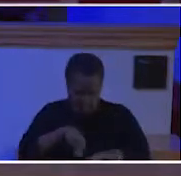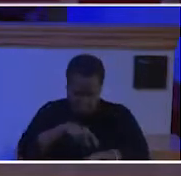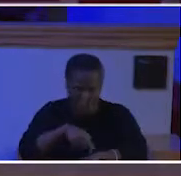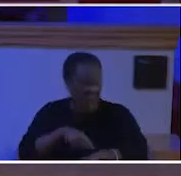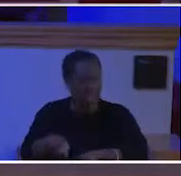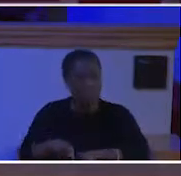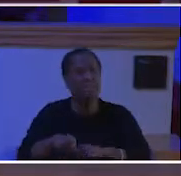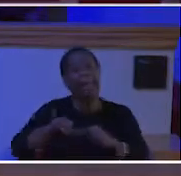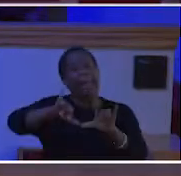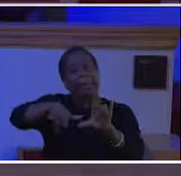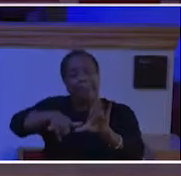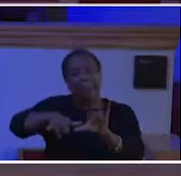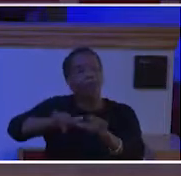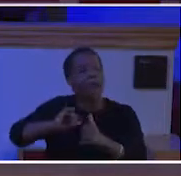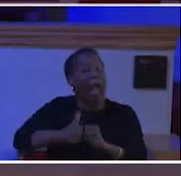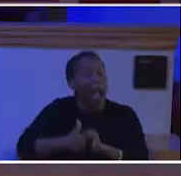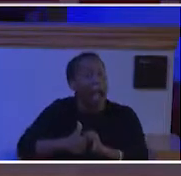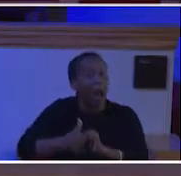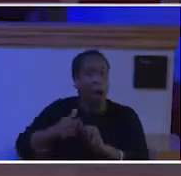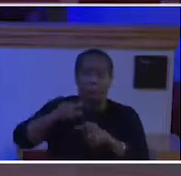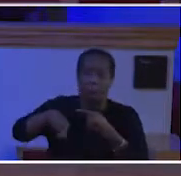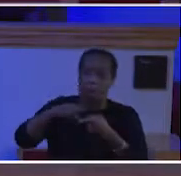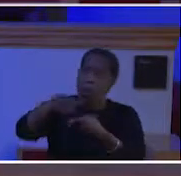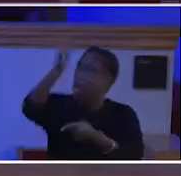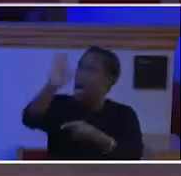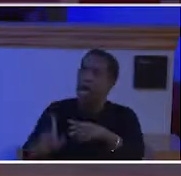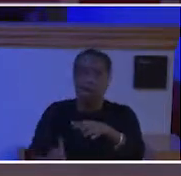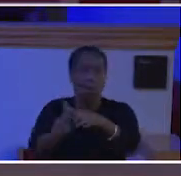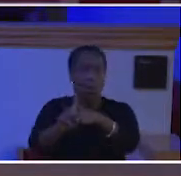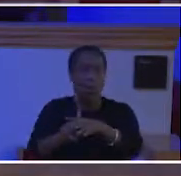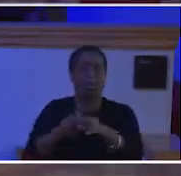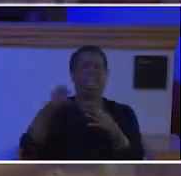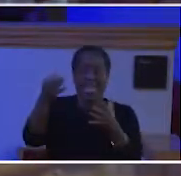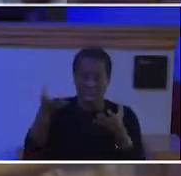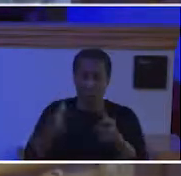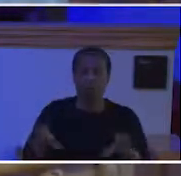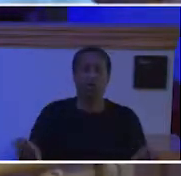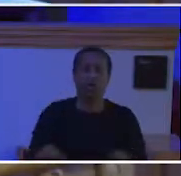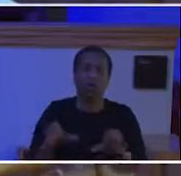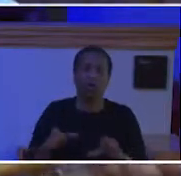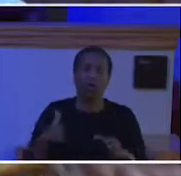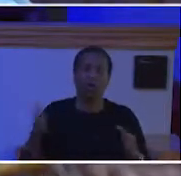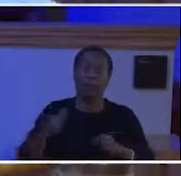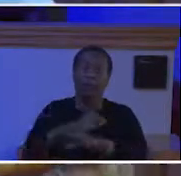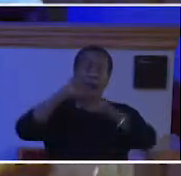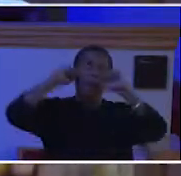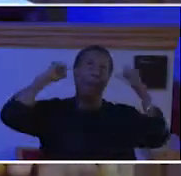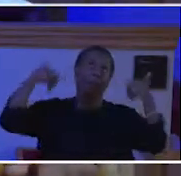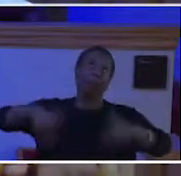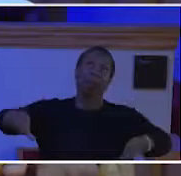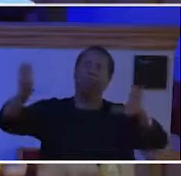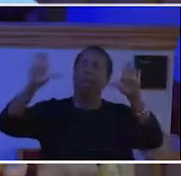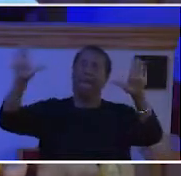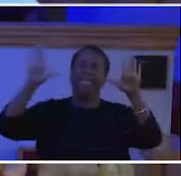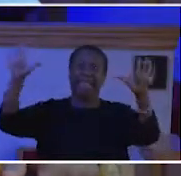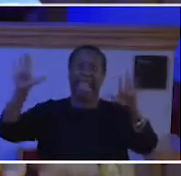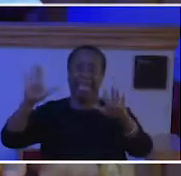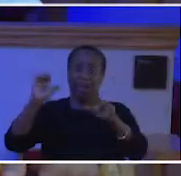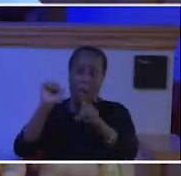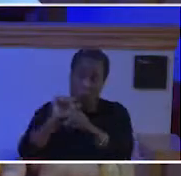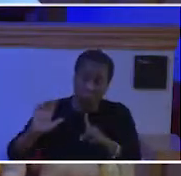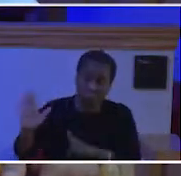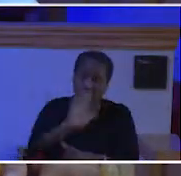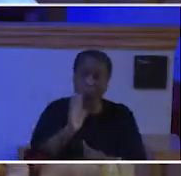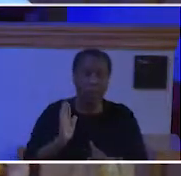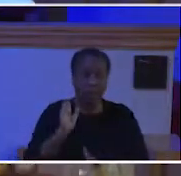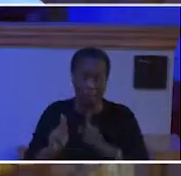when God shows up and wants to do something spectacular in the lives of his